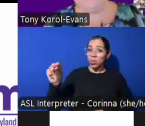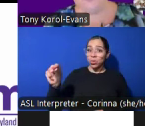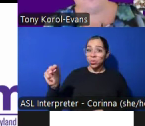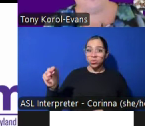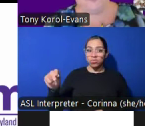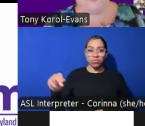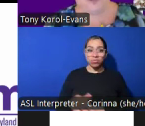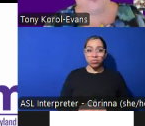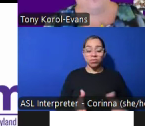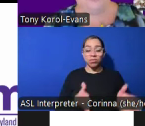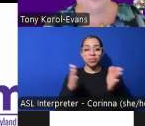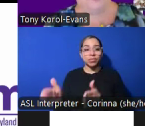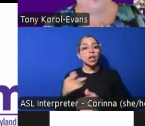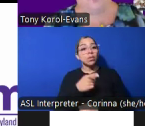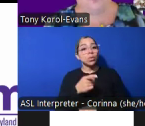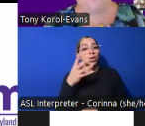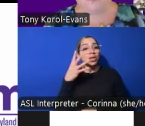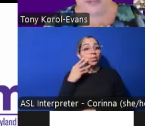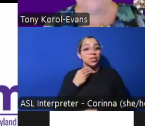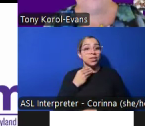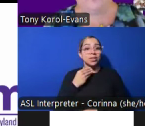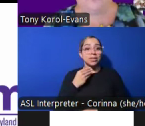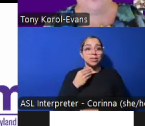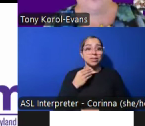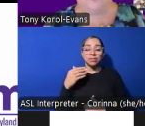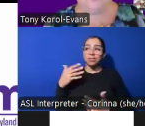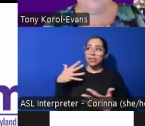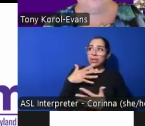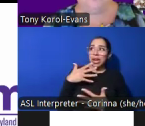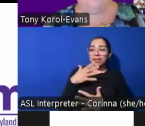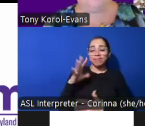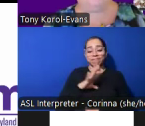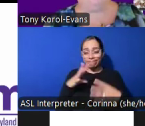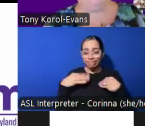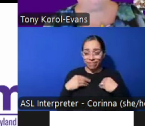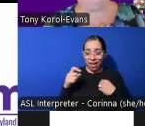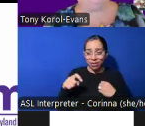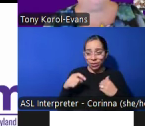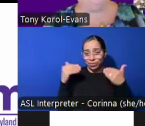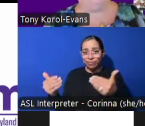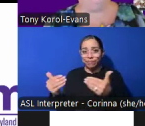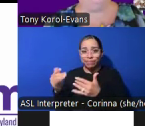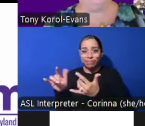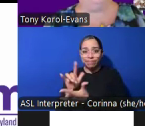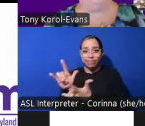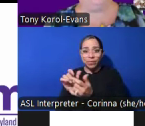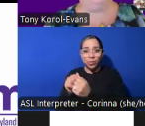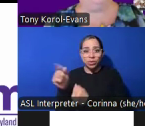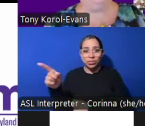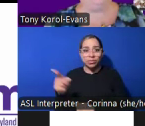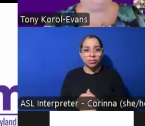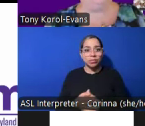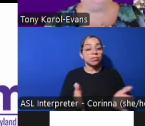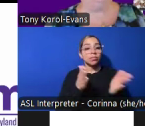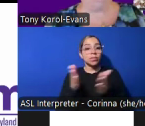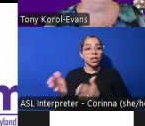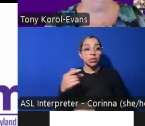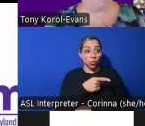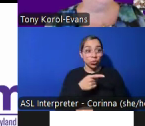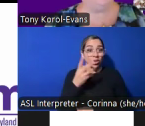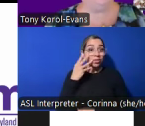ever been intimate with your partner because you were afraid of them? Or have you ever given in to a sexual encounter with your partner